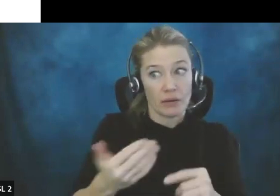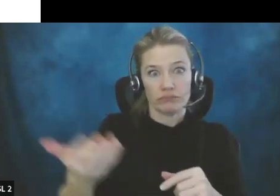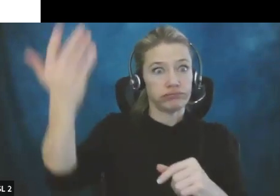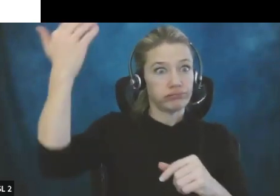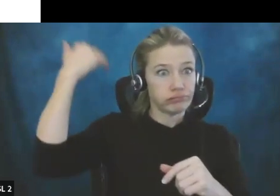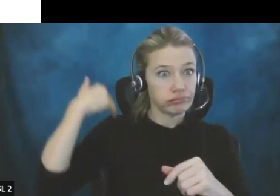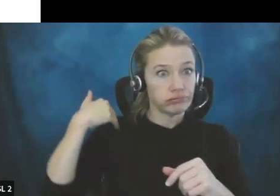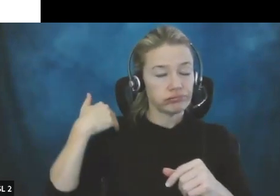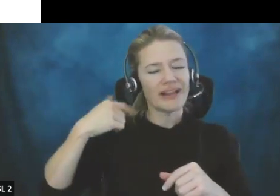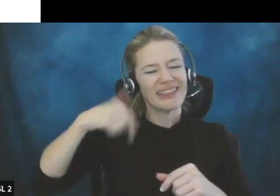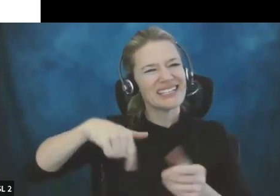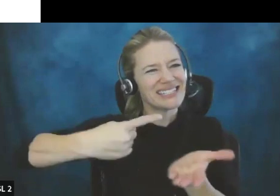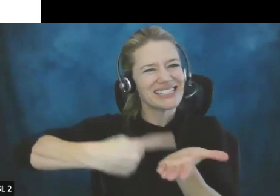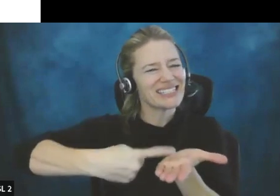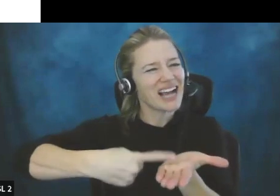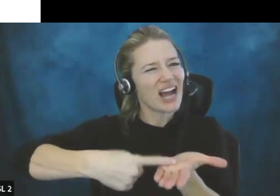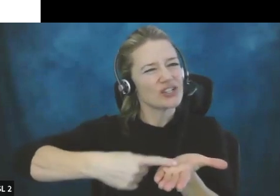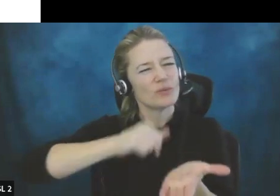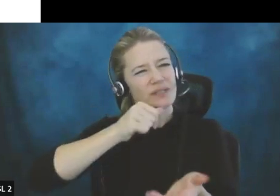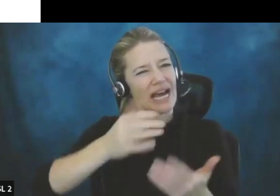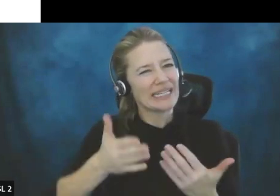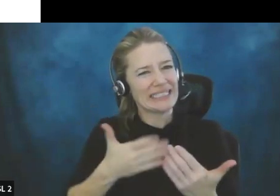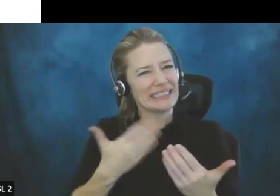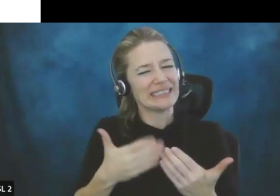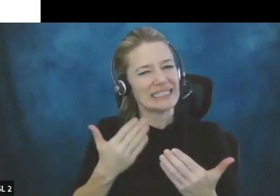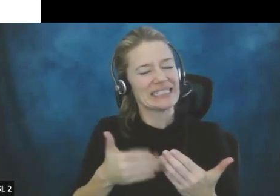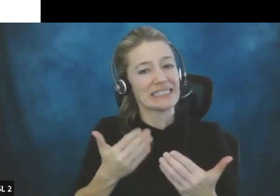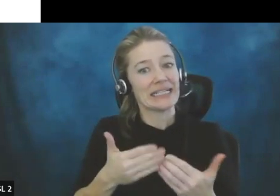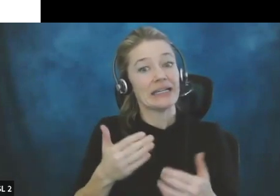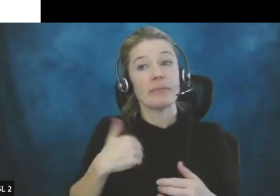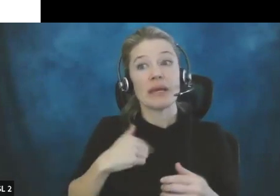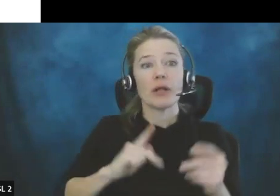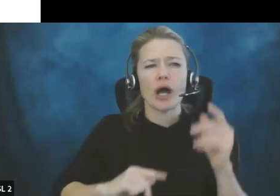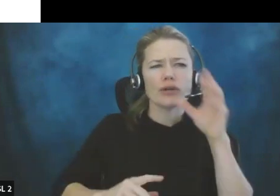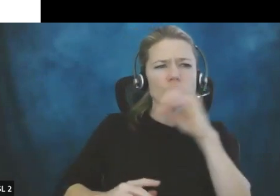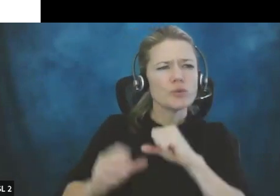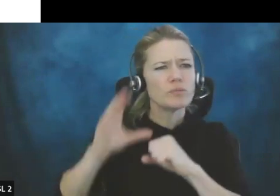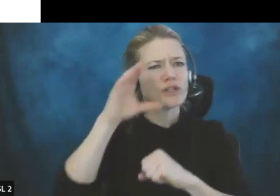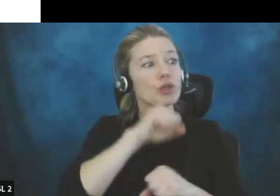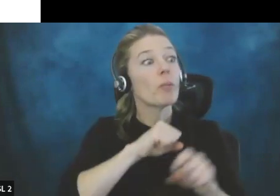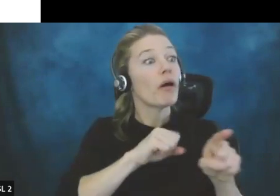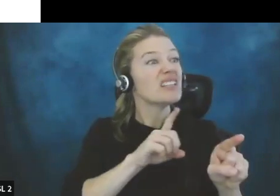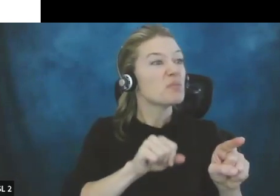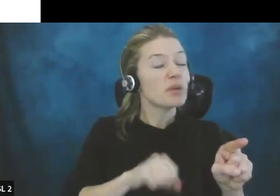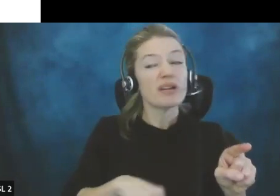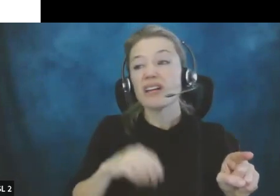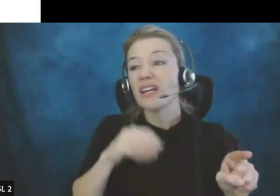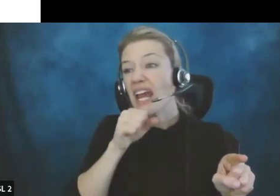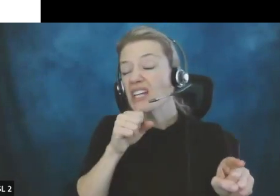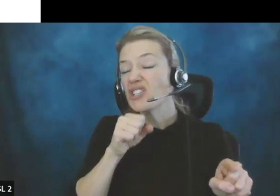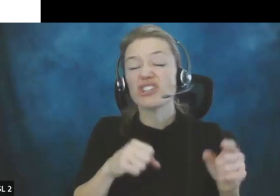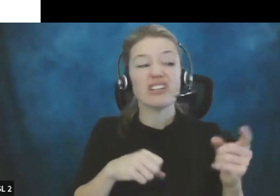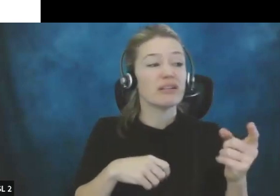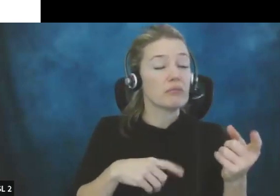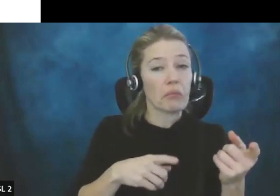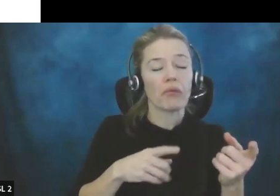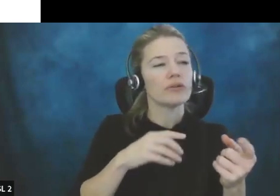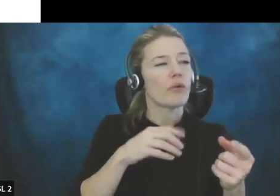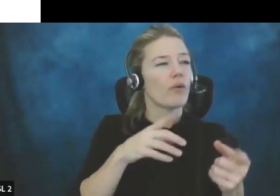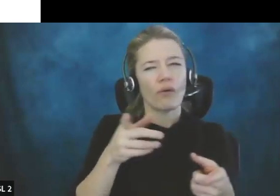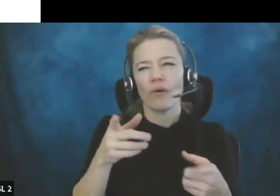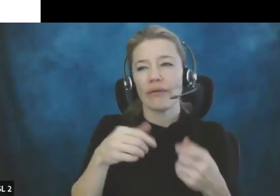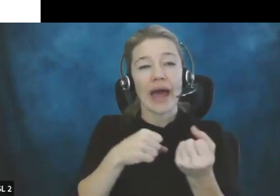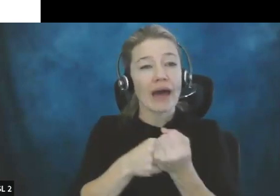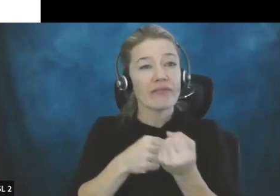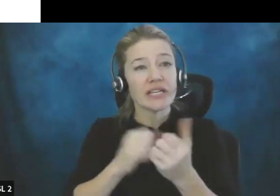early on, these conversations weren't always easy. There were certain assumptions around the disability community